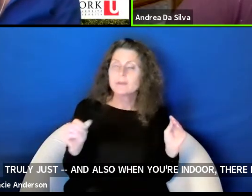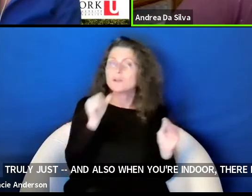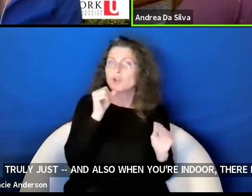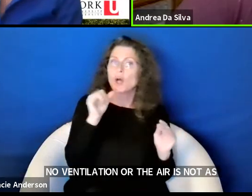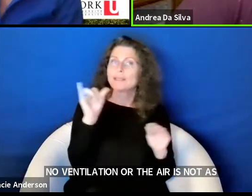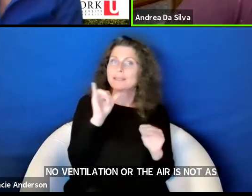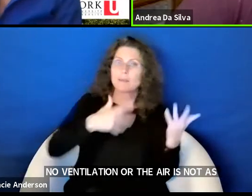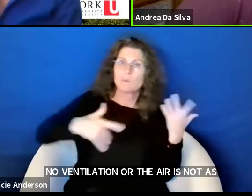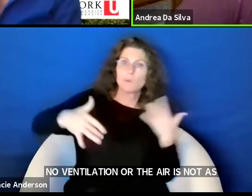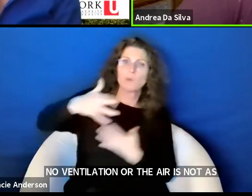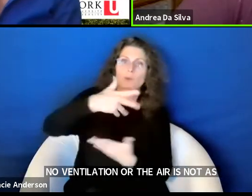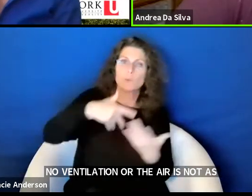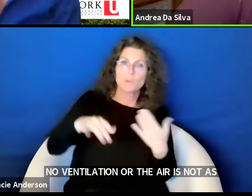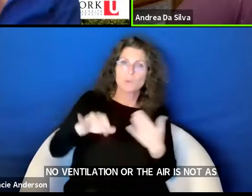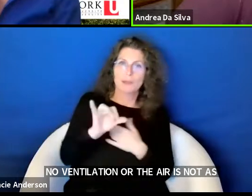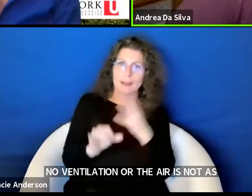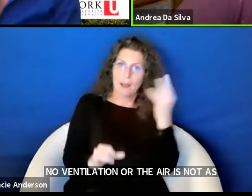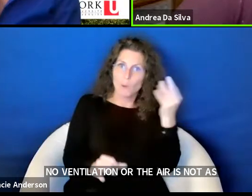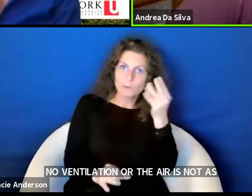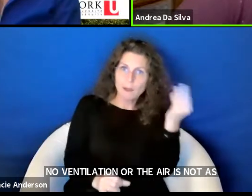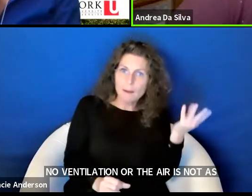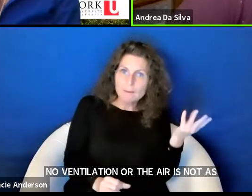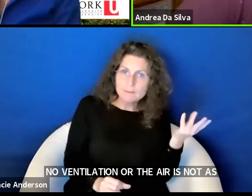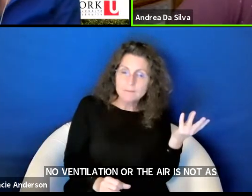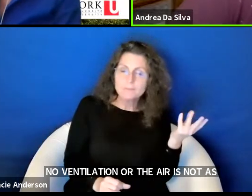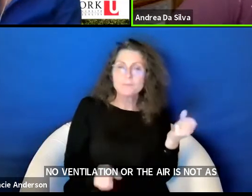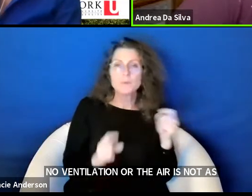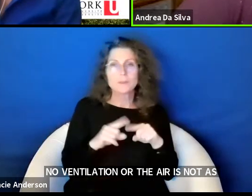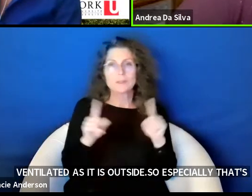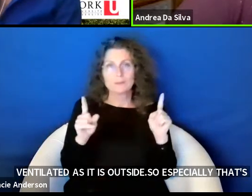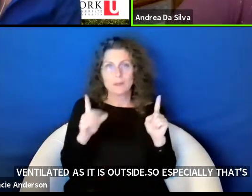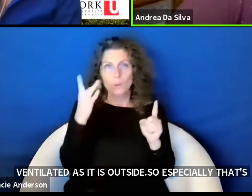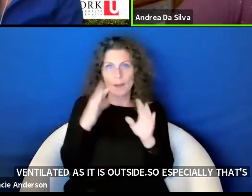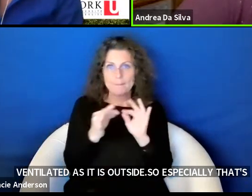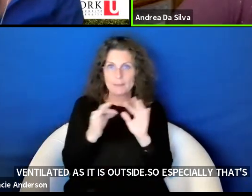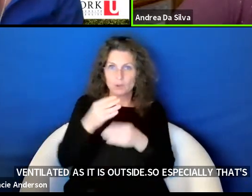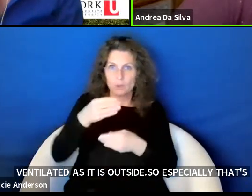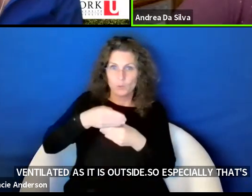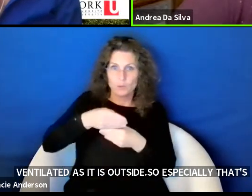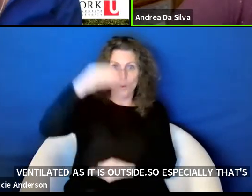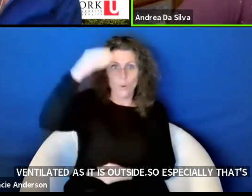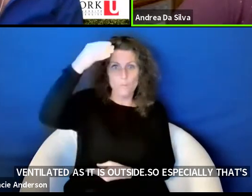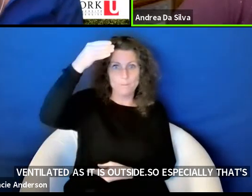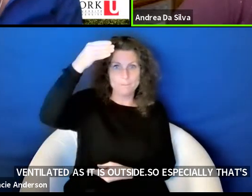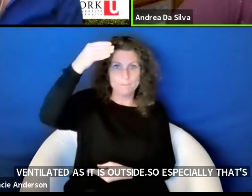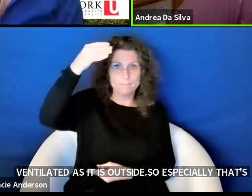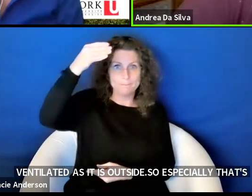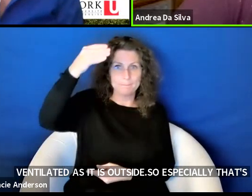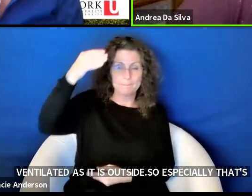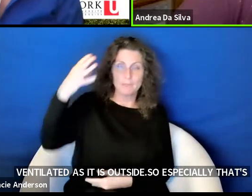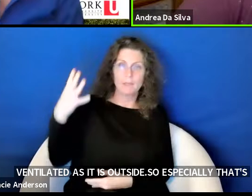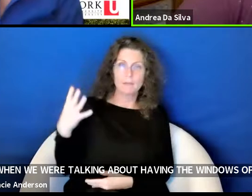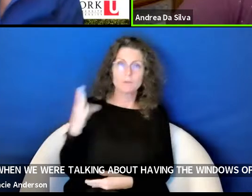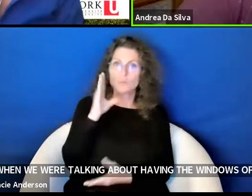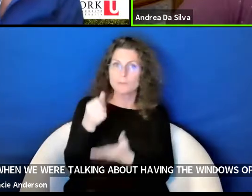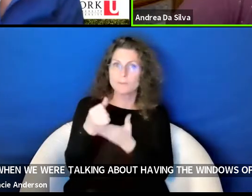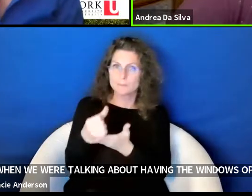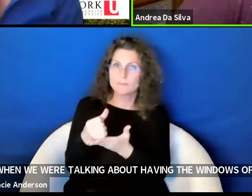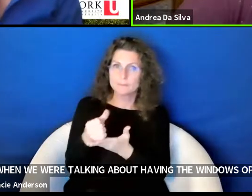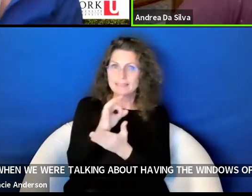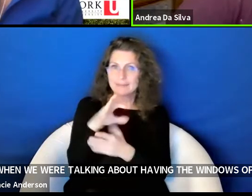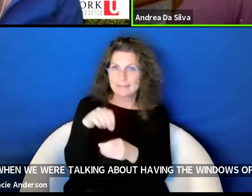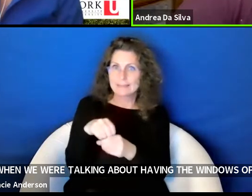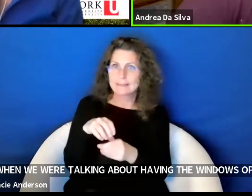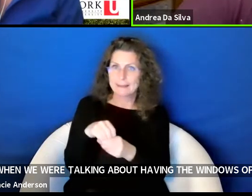So especially, that's when we were talking about having the windows open if we can, right? That would help whenever you are